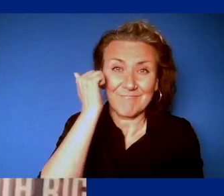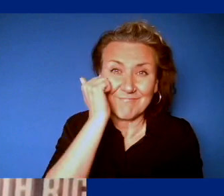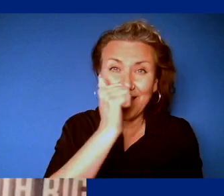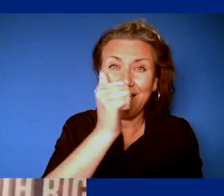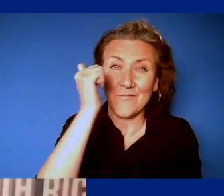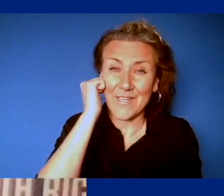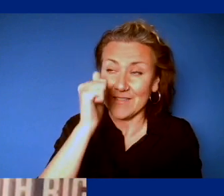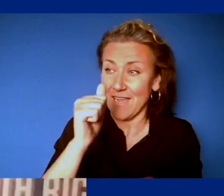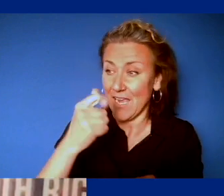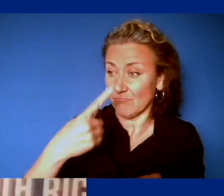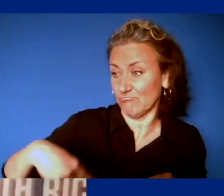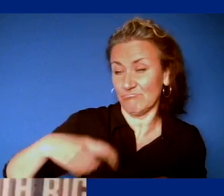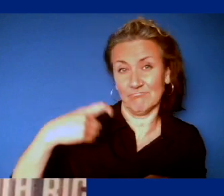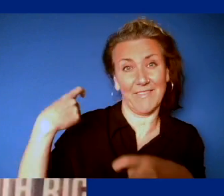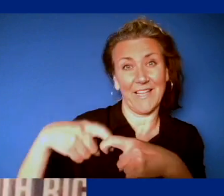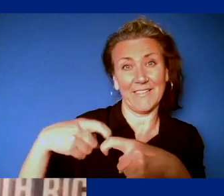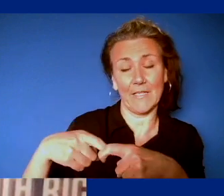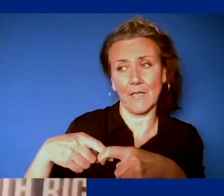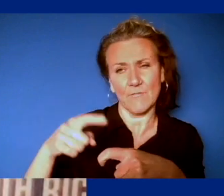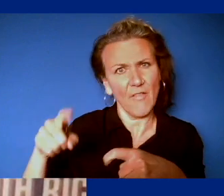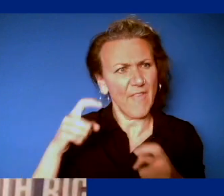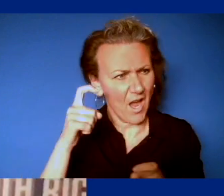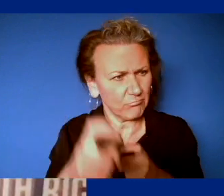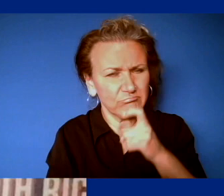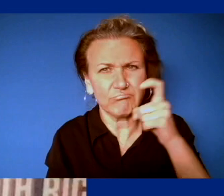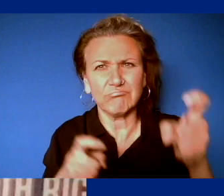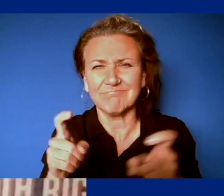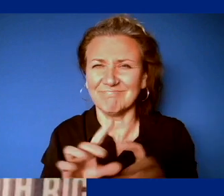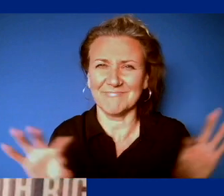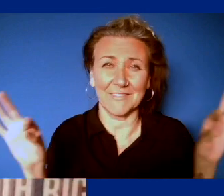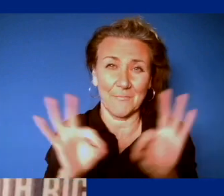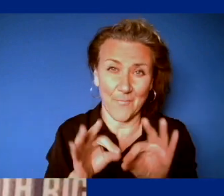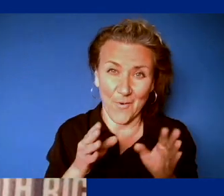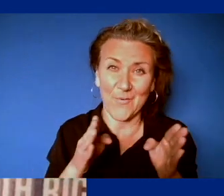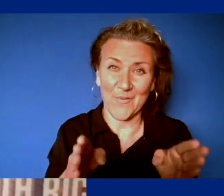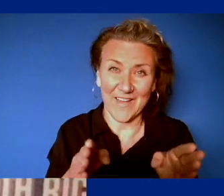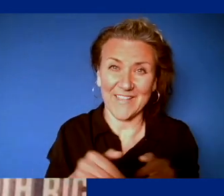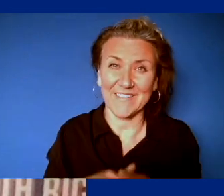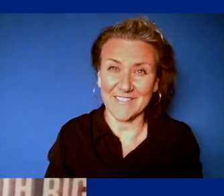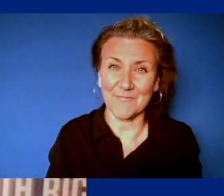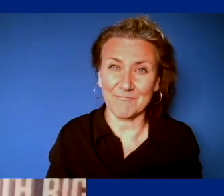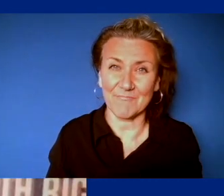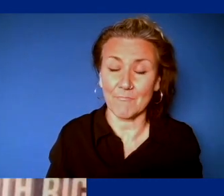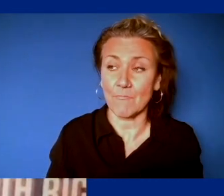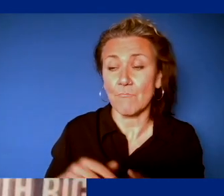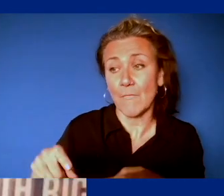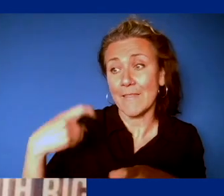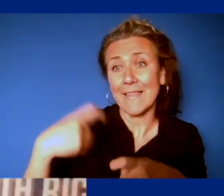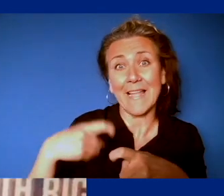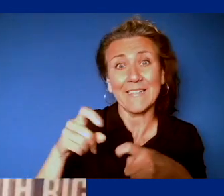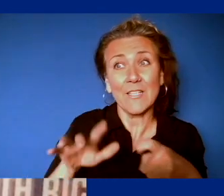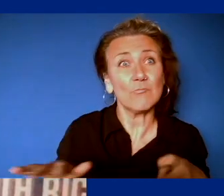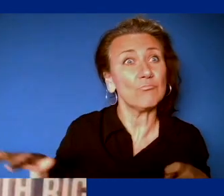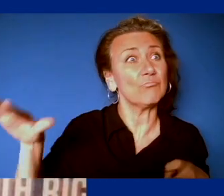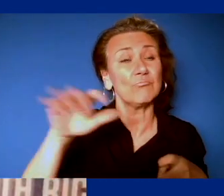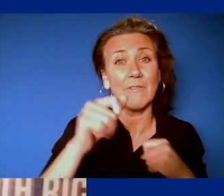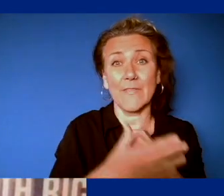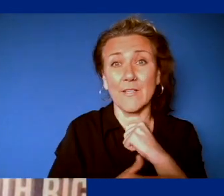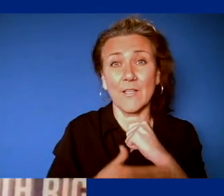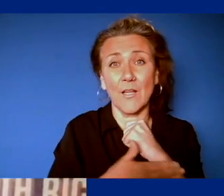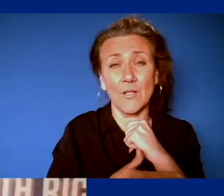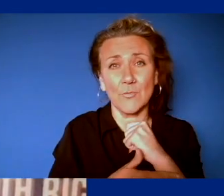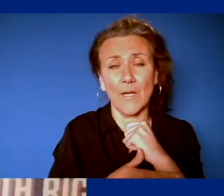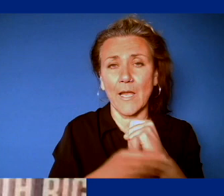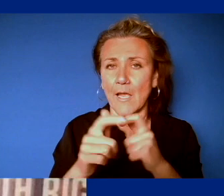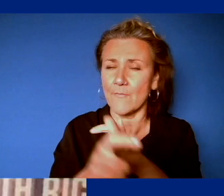our lives, not to mention everyday Latinas who are contributing in so many important ways. You see, Latinas in our